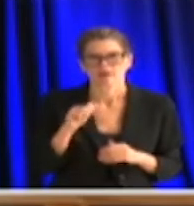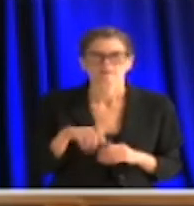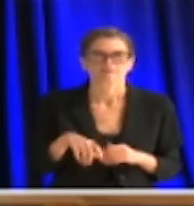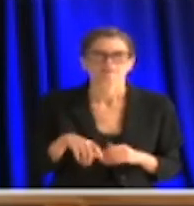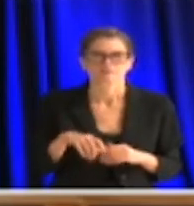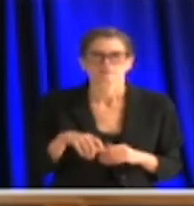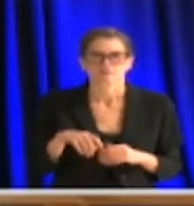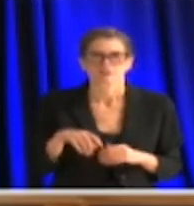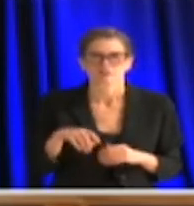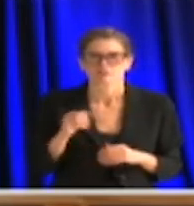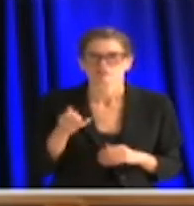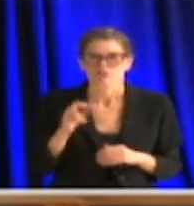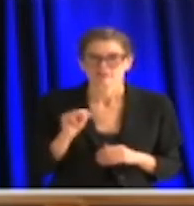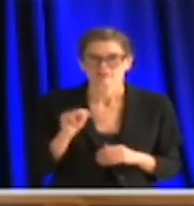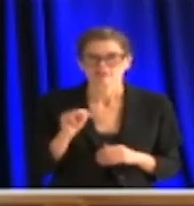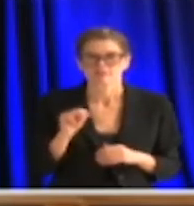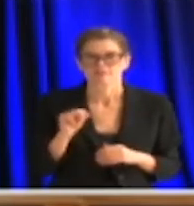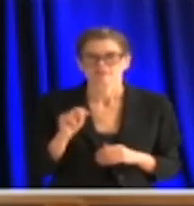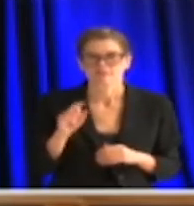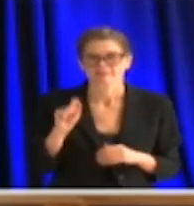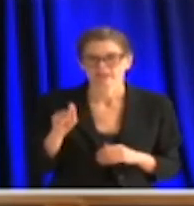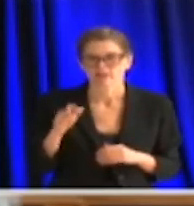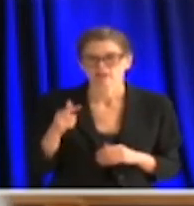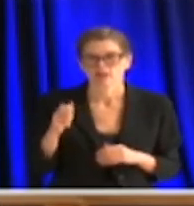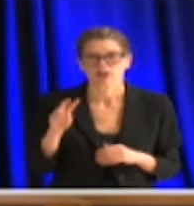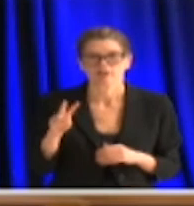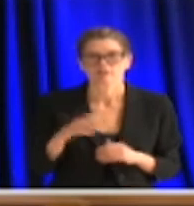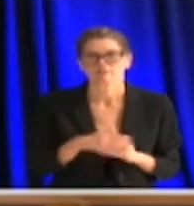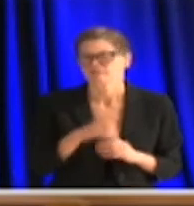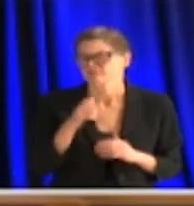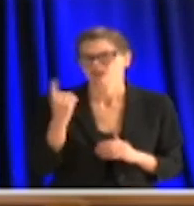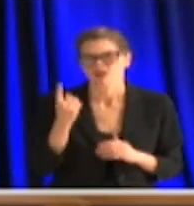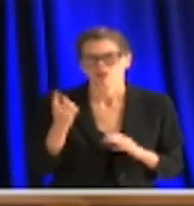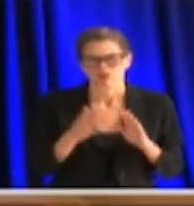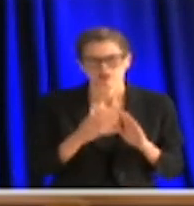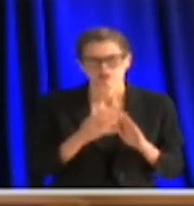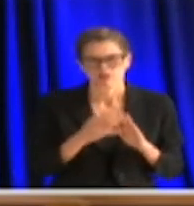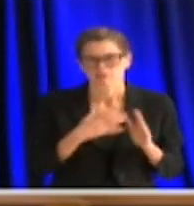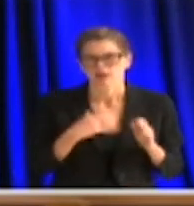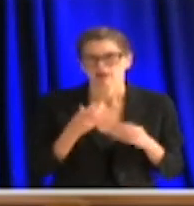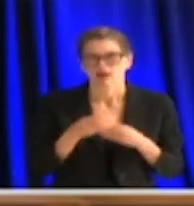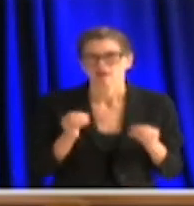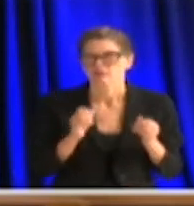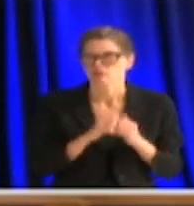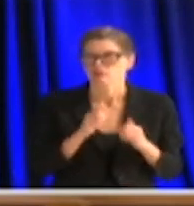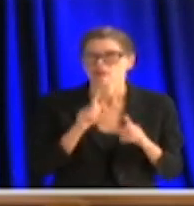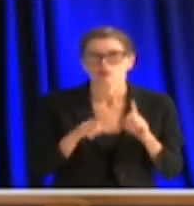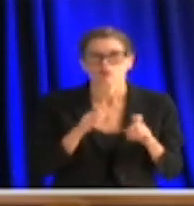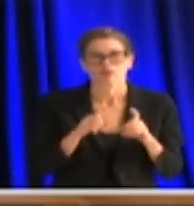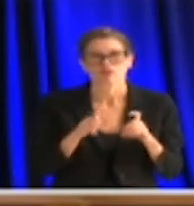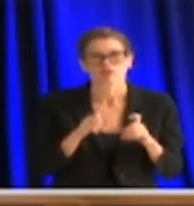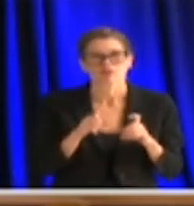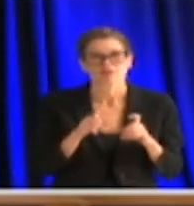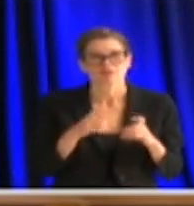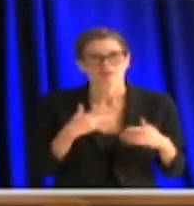CommissionerMeredaJohnson.gov. As always, don't hesitate to contact my office with any of your questions, concerns, or suggestions.